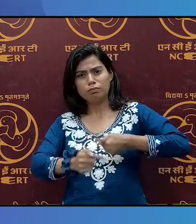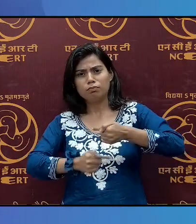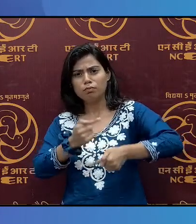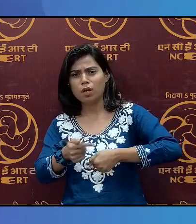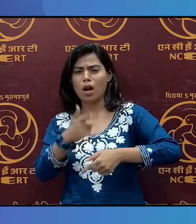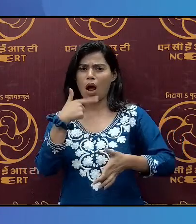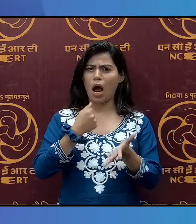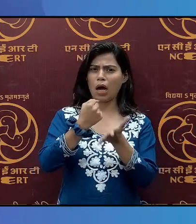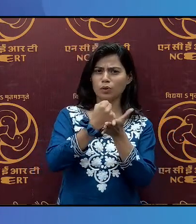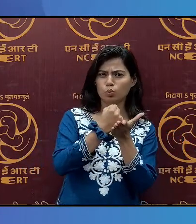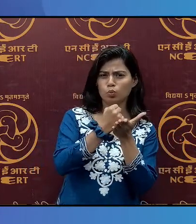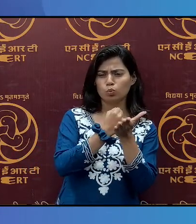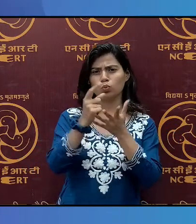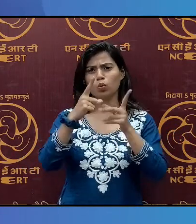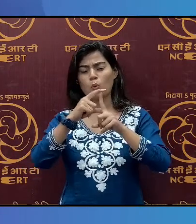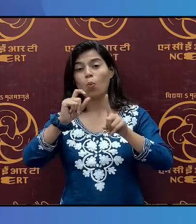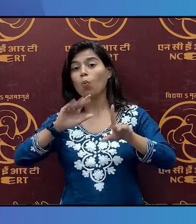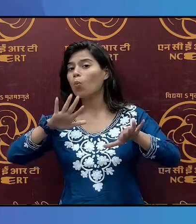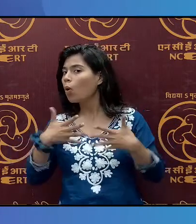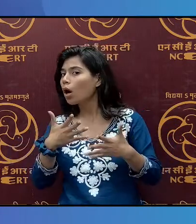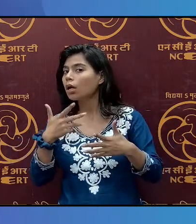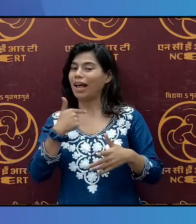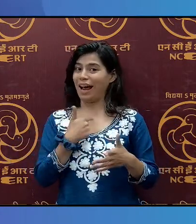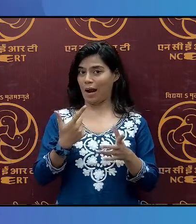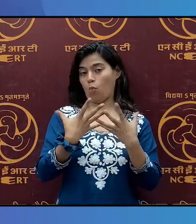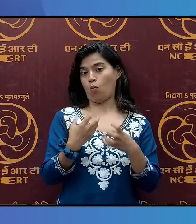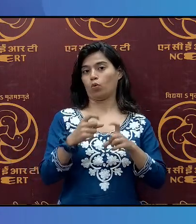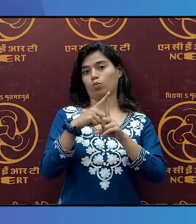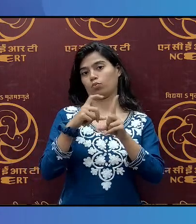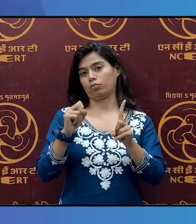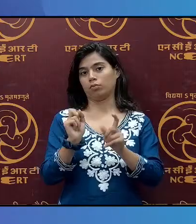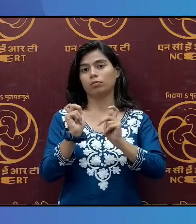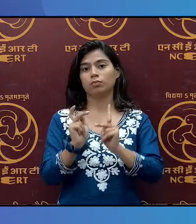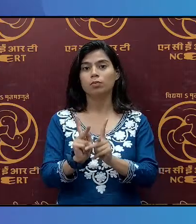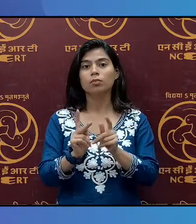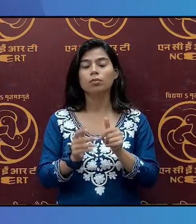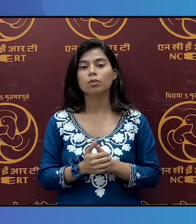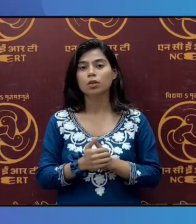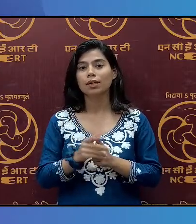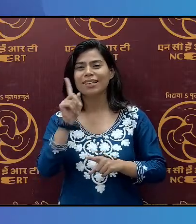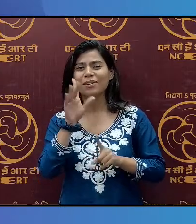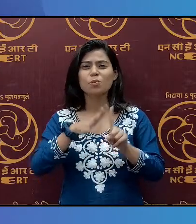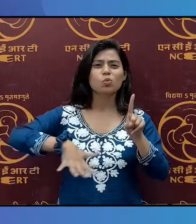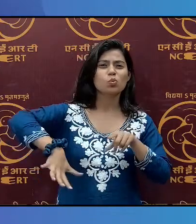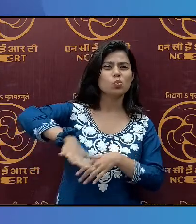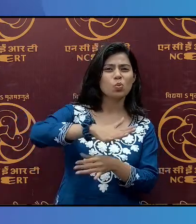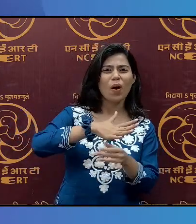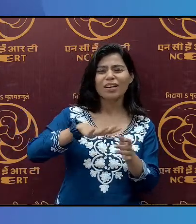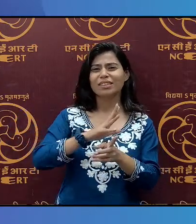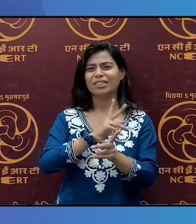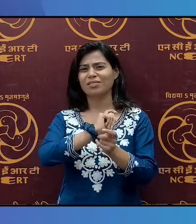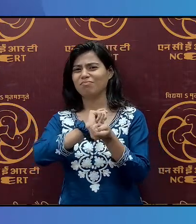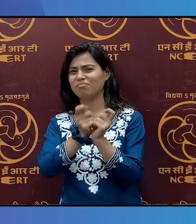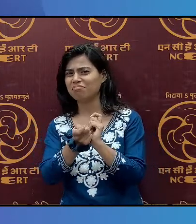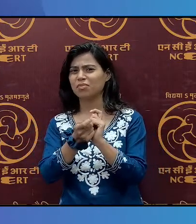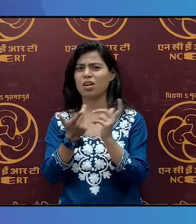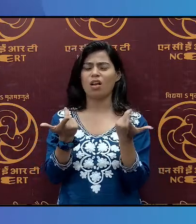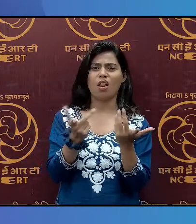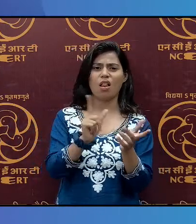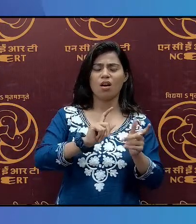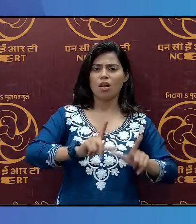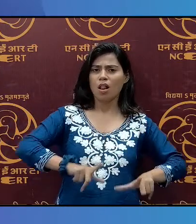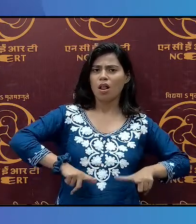I try to do it. Okay, it helps me to adapt to the changing scenario. My society is changing. Okay, there is a